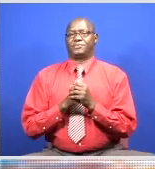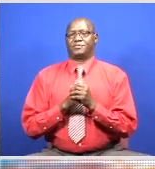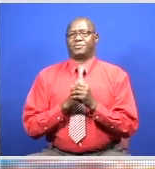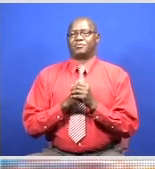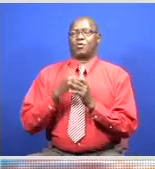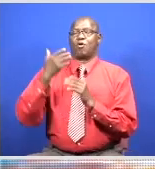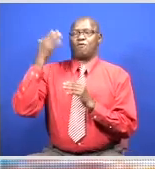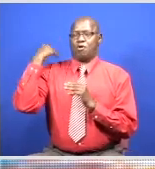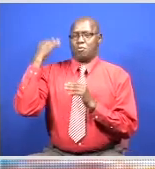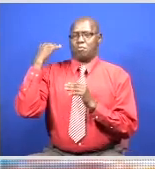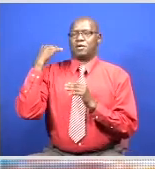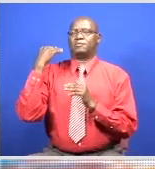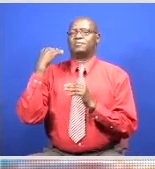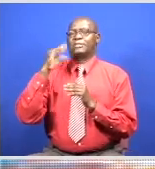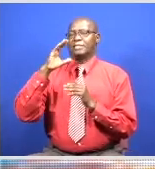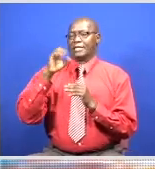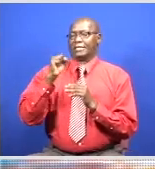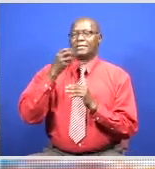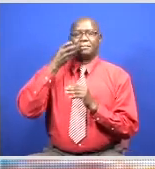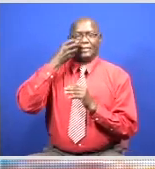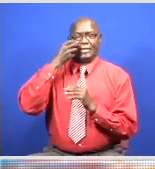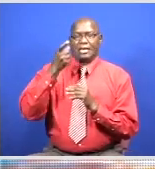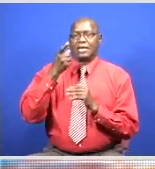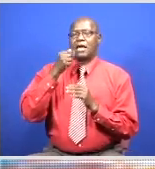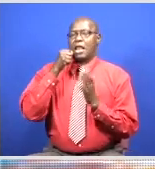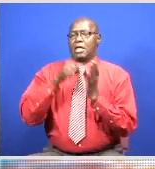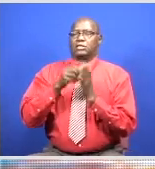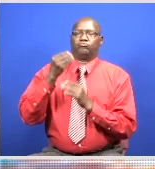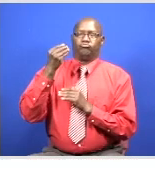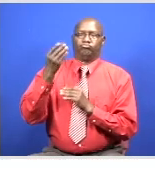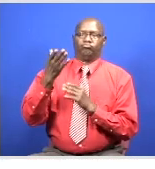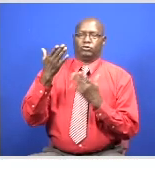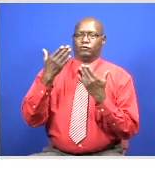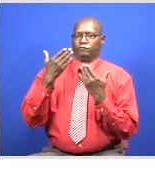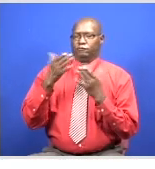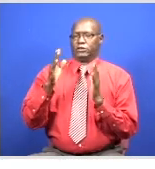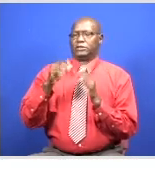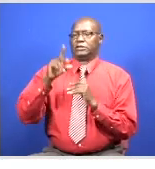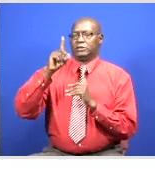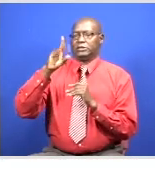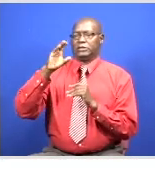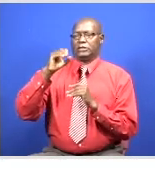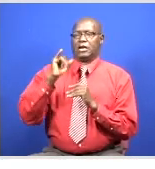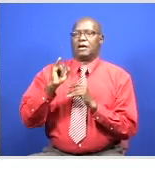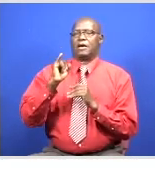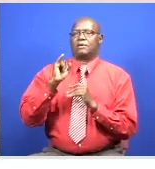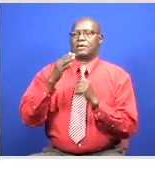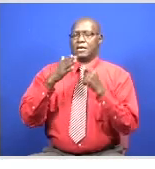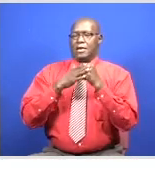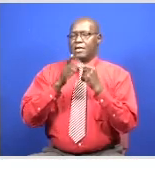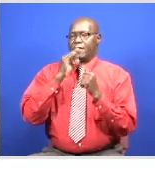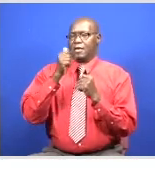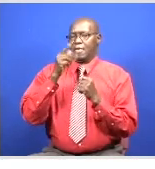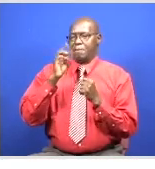Former Interior CS Fred Matiang’i has been summoned at the Directorate of Criminal Investigations headquarters on Tuesday at 9:30 a.m.